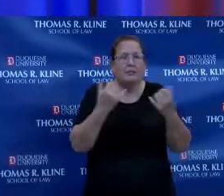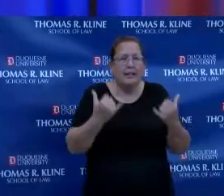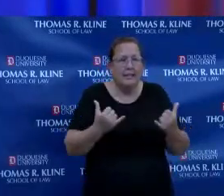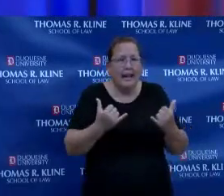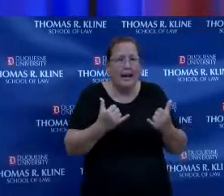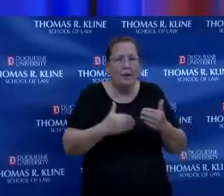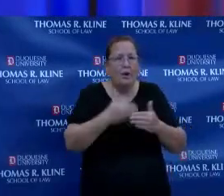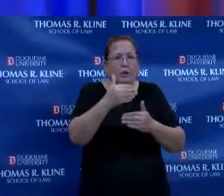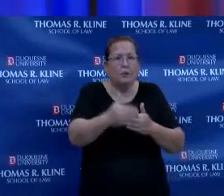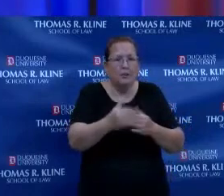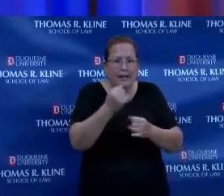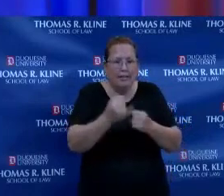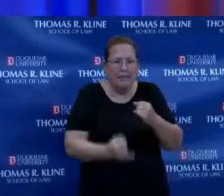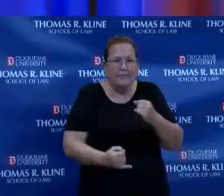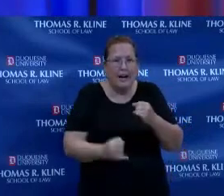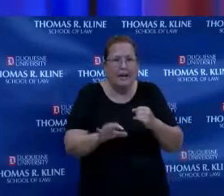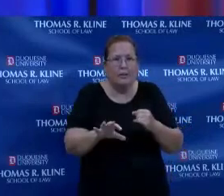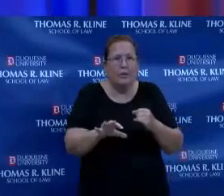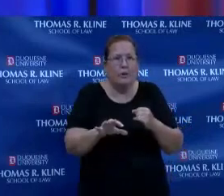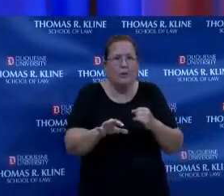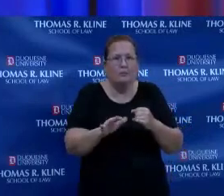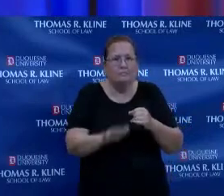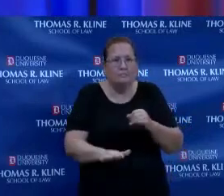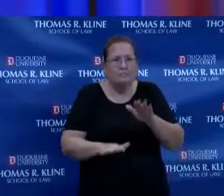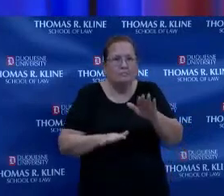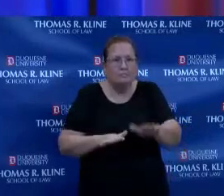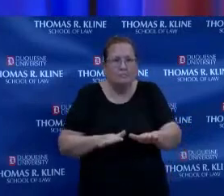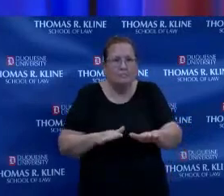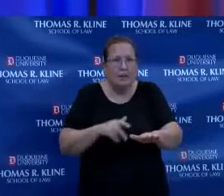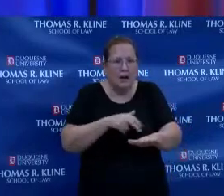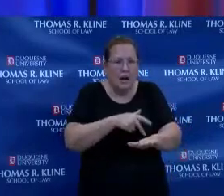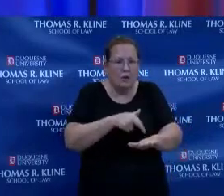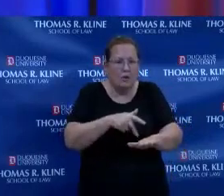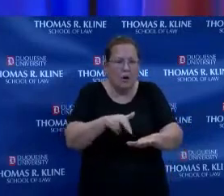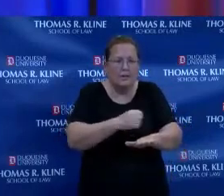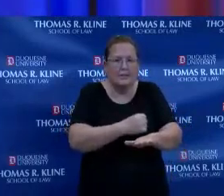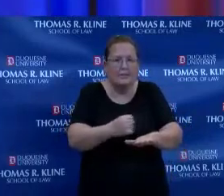now, walking across the stage and receive your degrees.